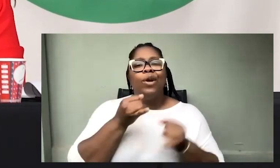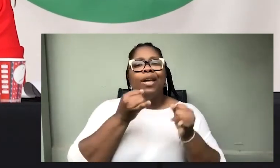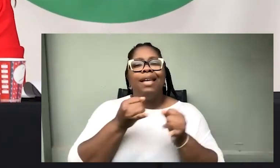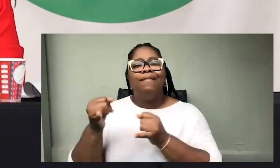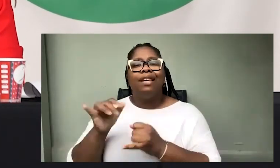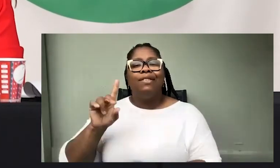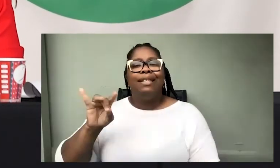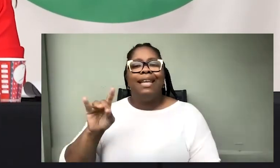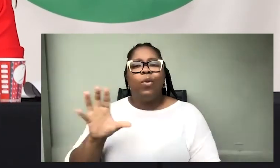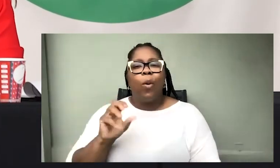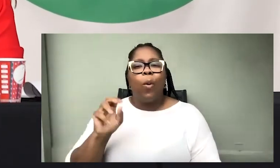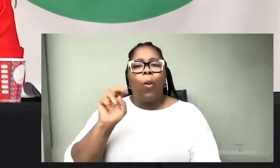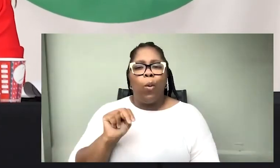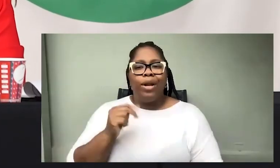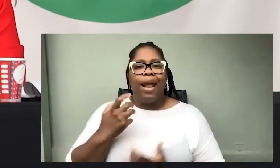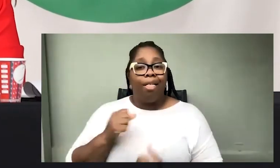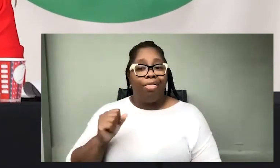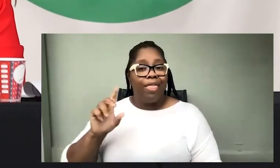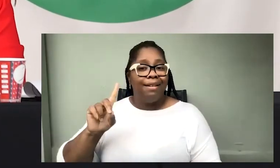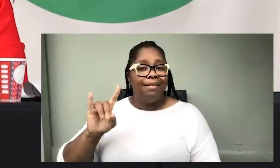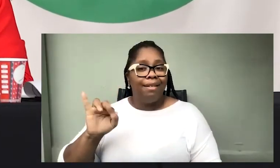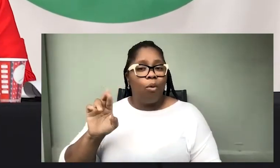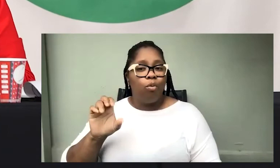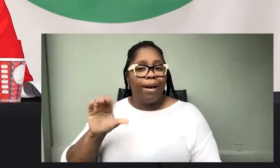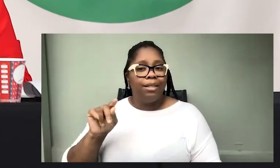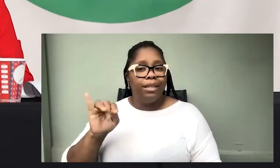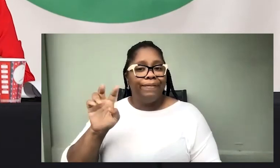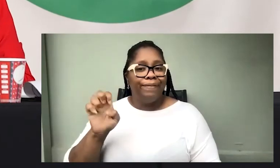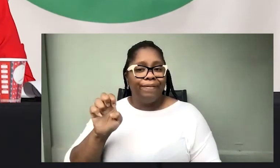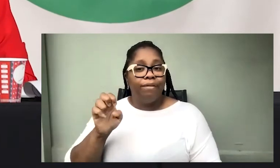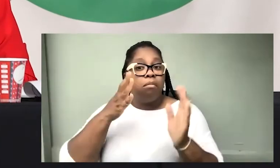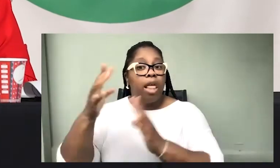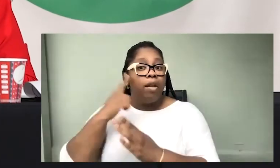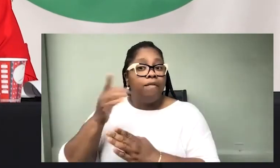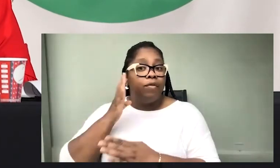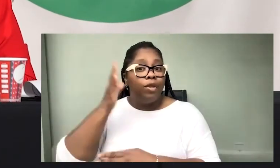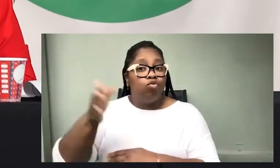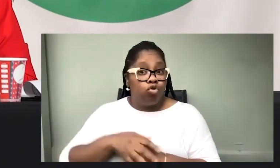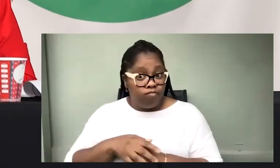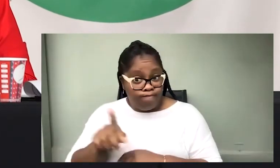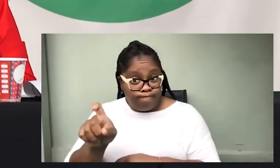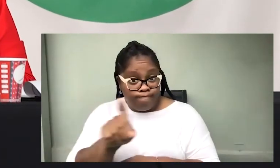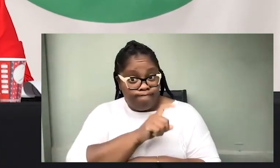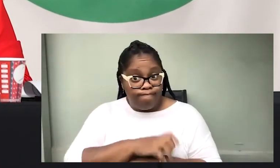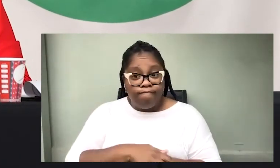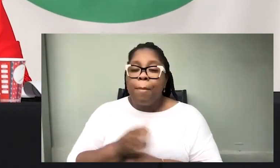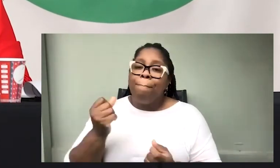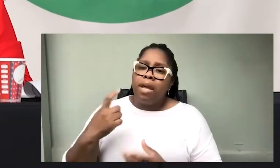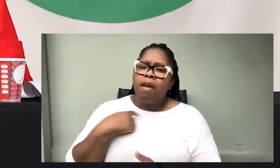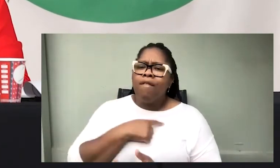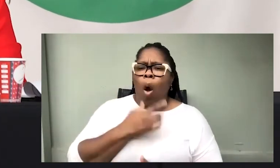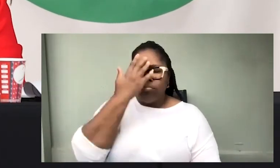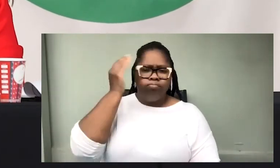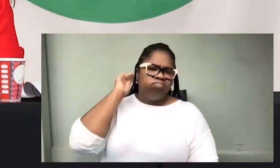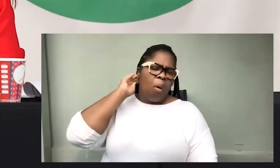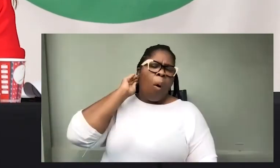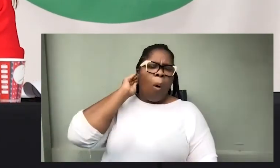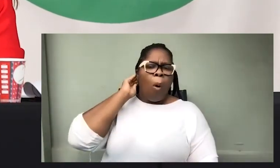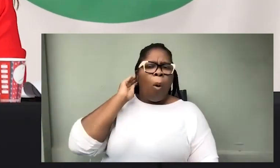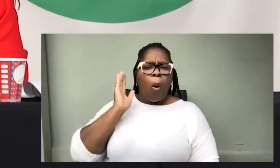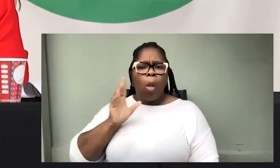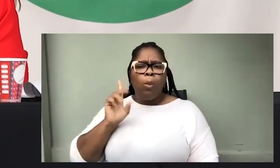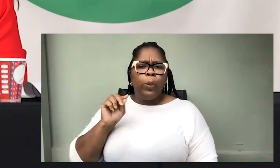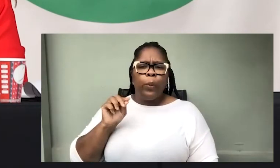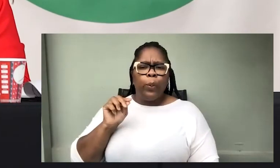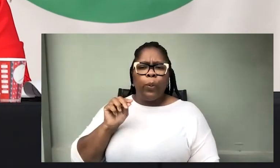done your own health directive? And many of us put that on the list to do, but we don't do it. So